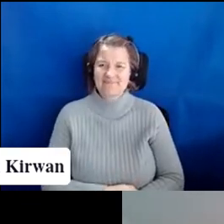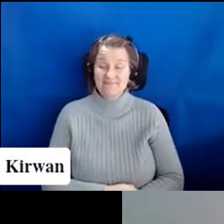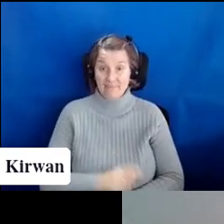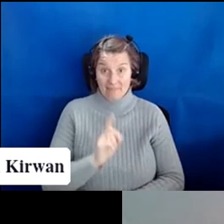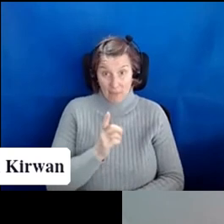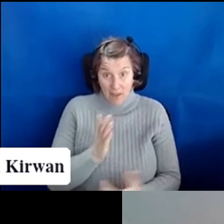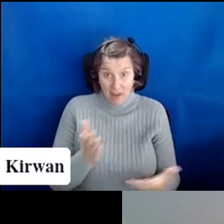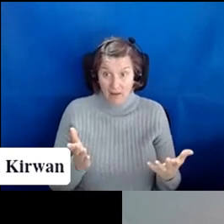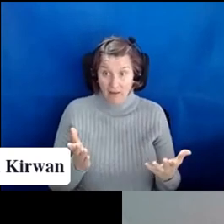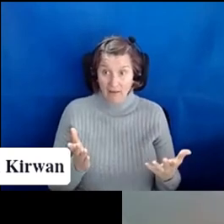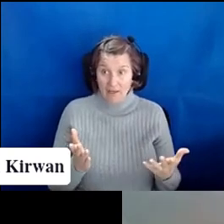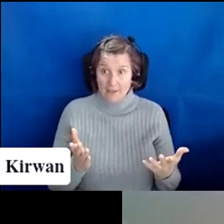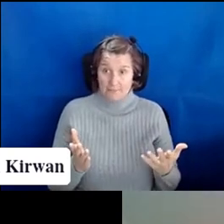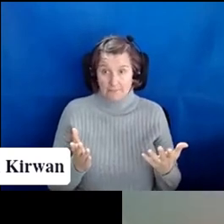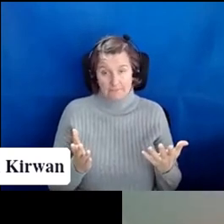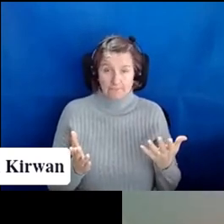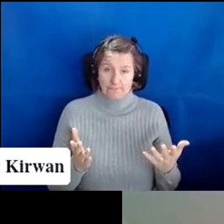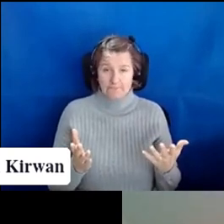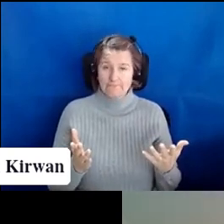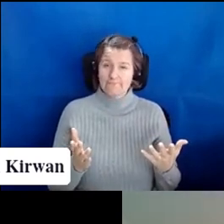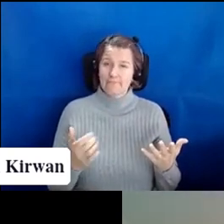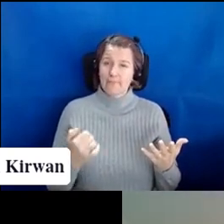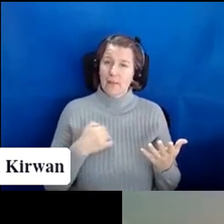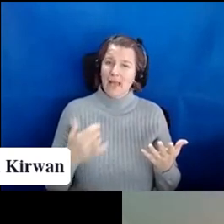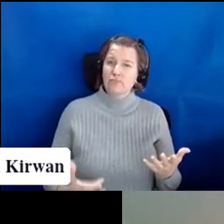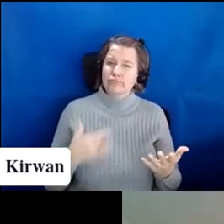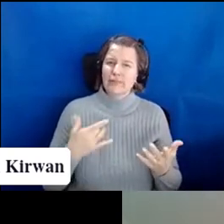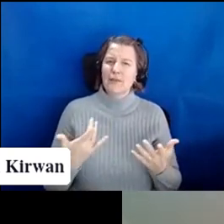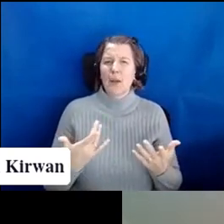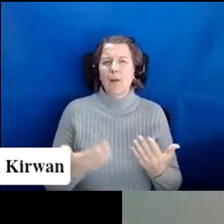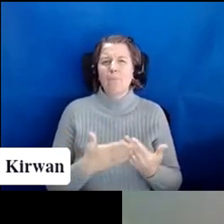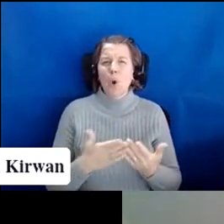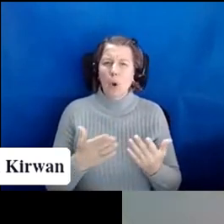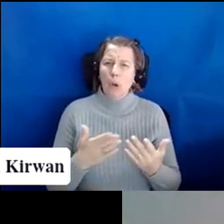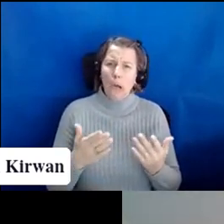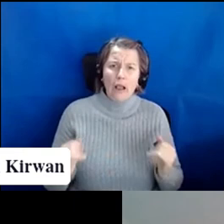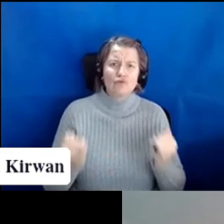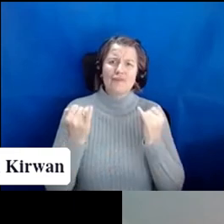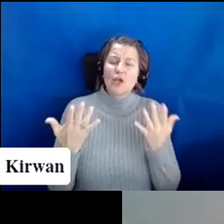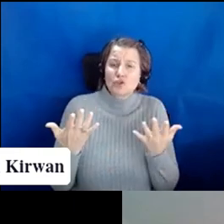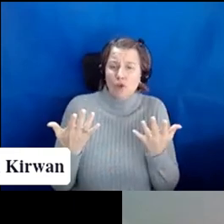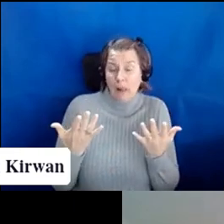But I suppose I've got my take is maybe slightly more controversial on the further education side of it.